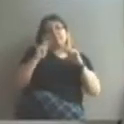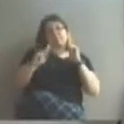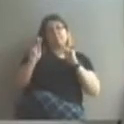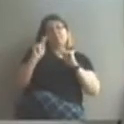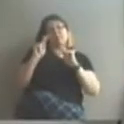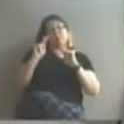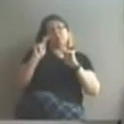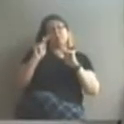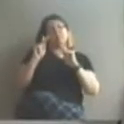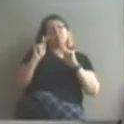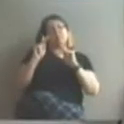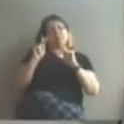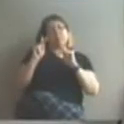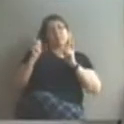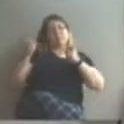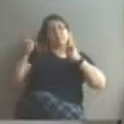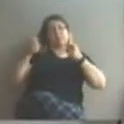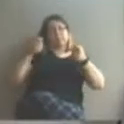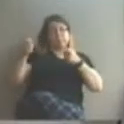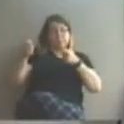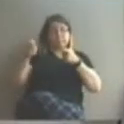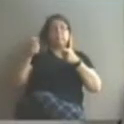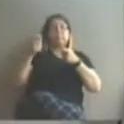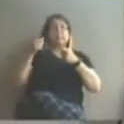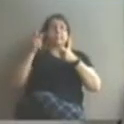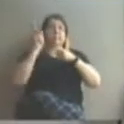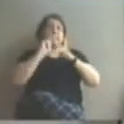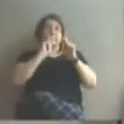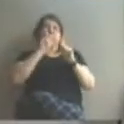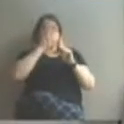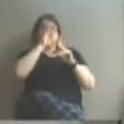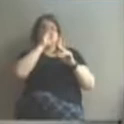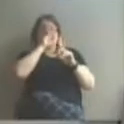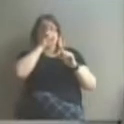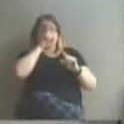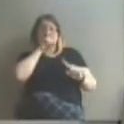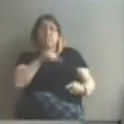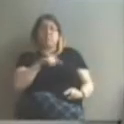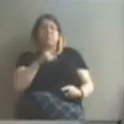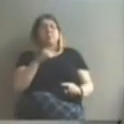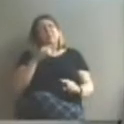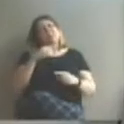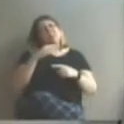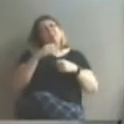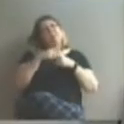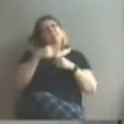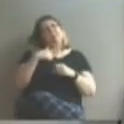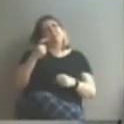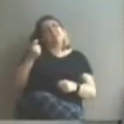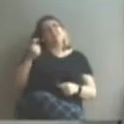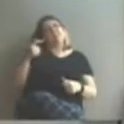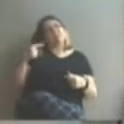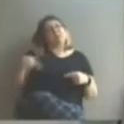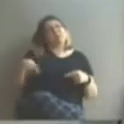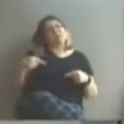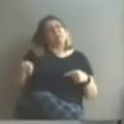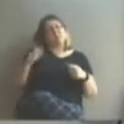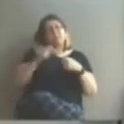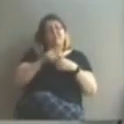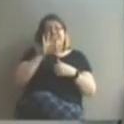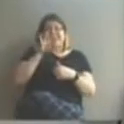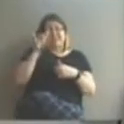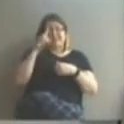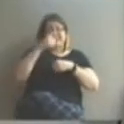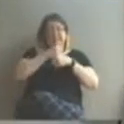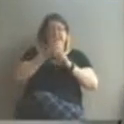that would be in charge for folks to report to. I guess it makes me a little anxious with 98 days